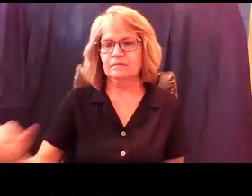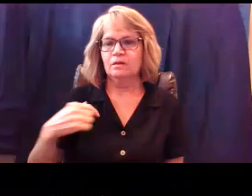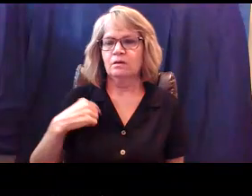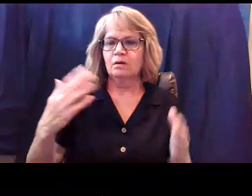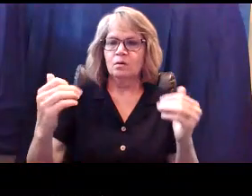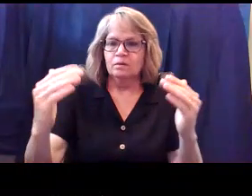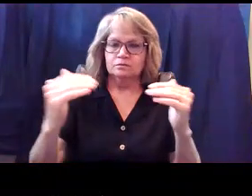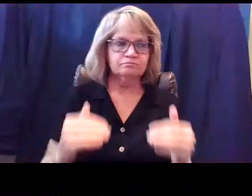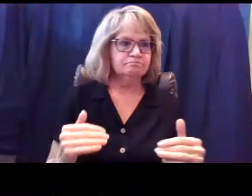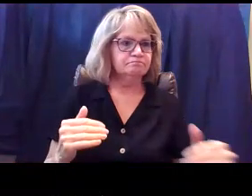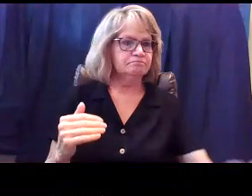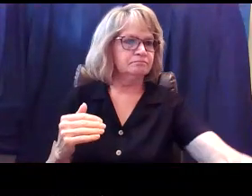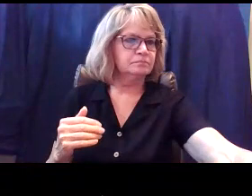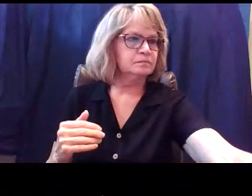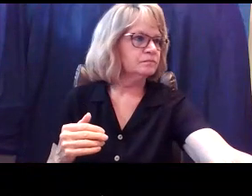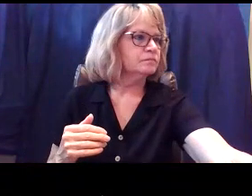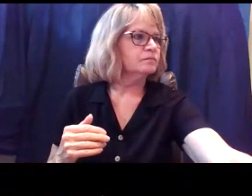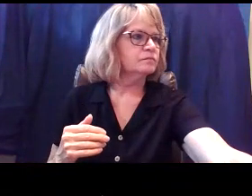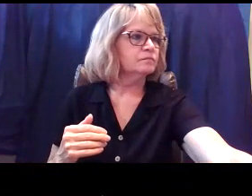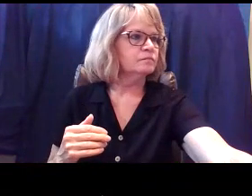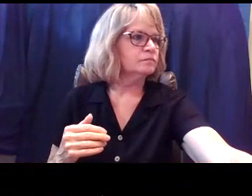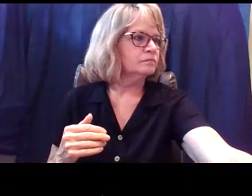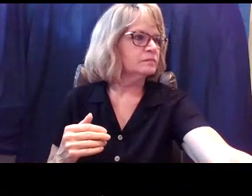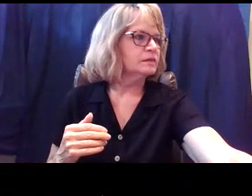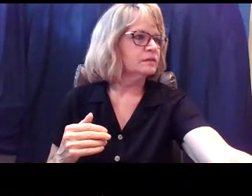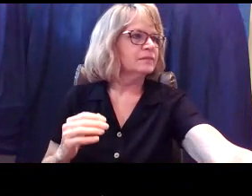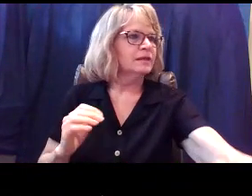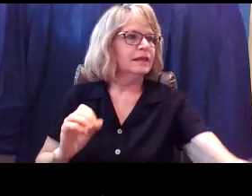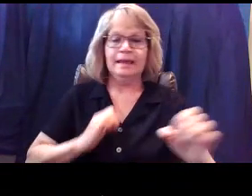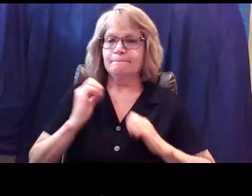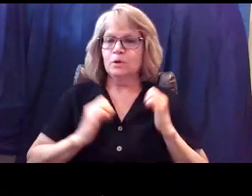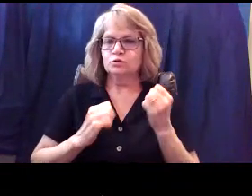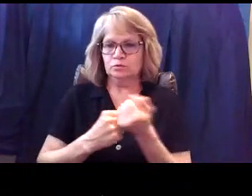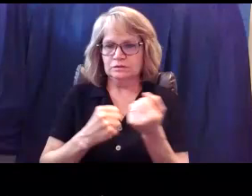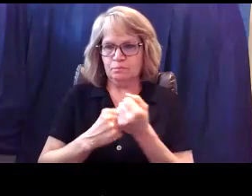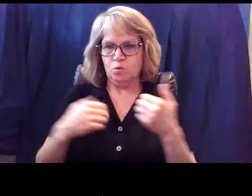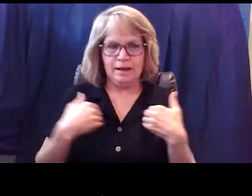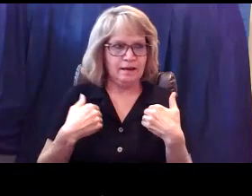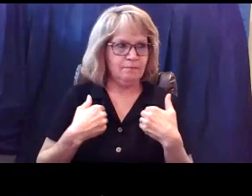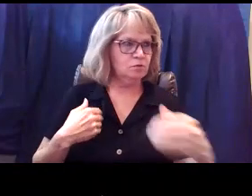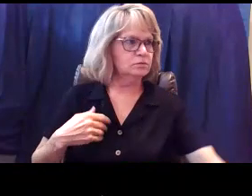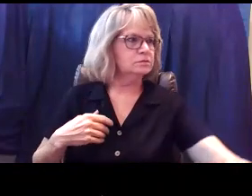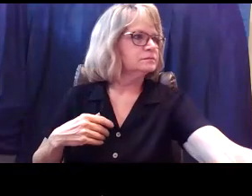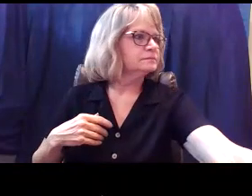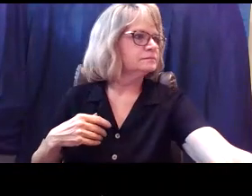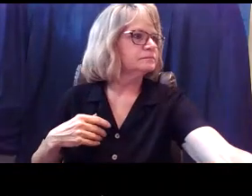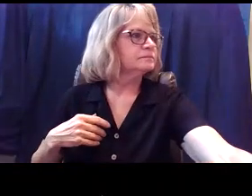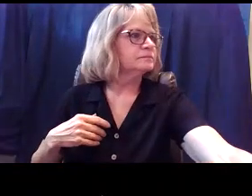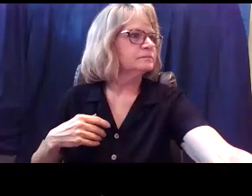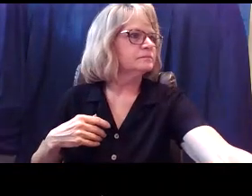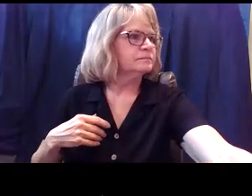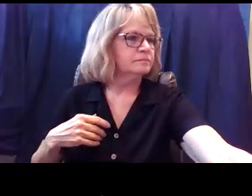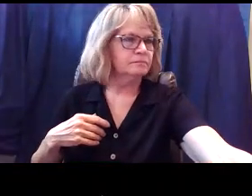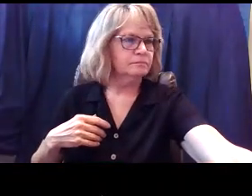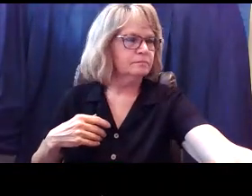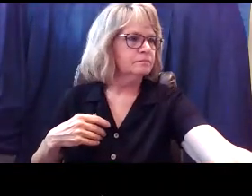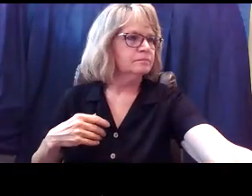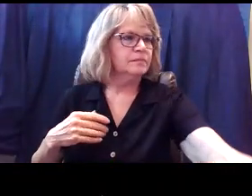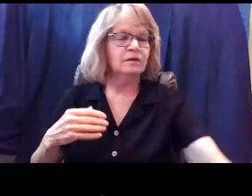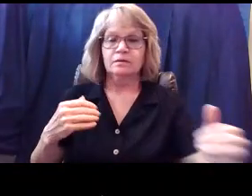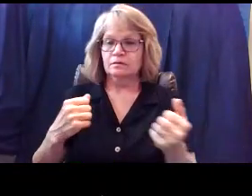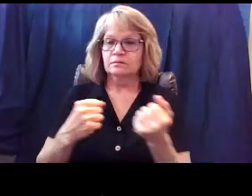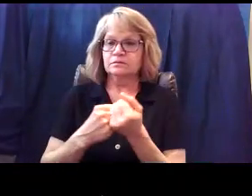on to emotional support animals. So emotional support animals, or support animals,